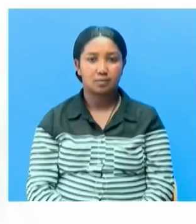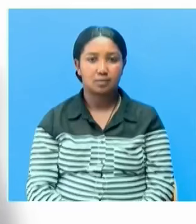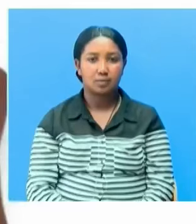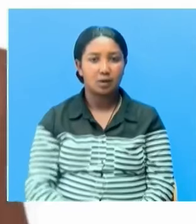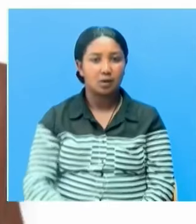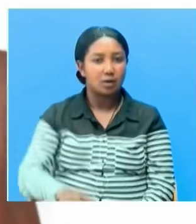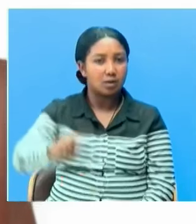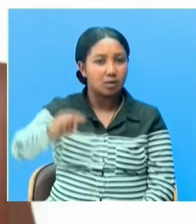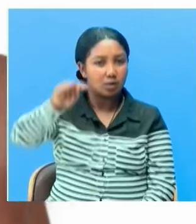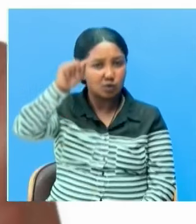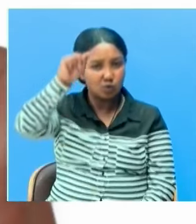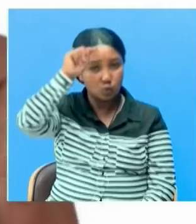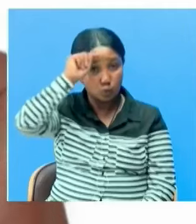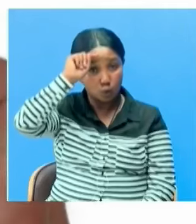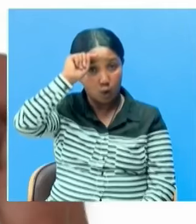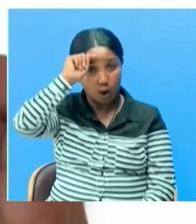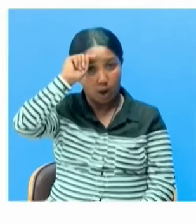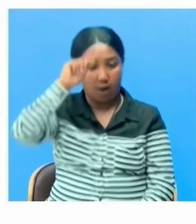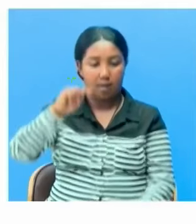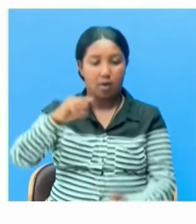a new